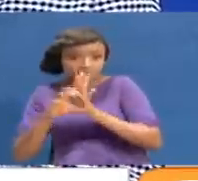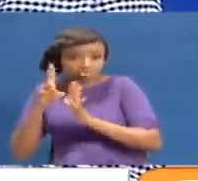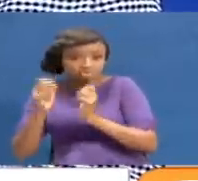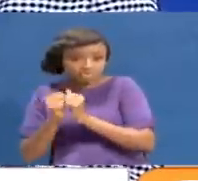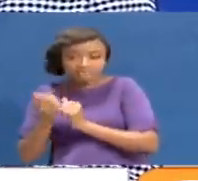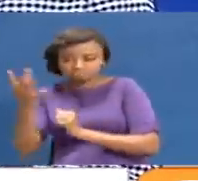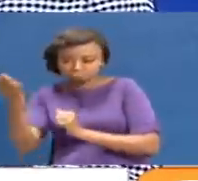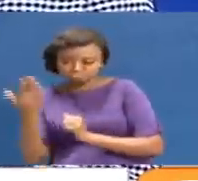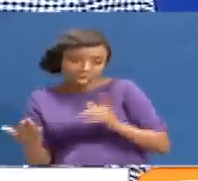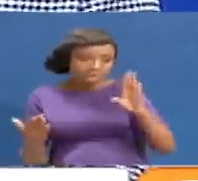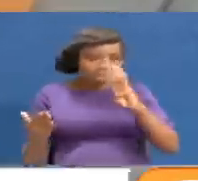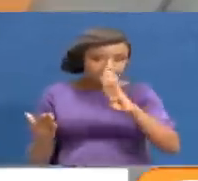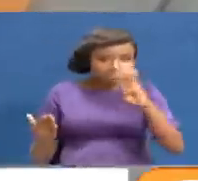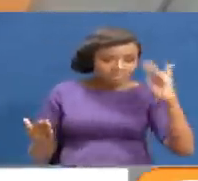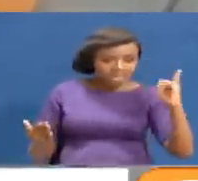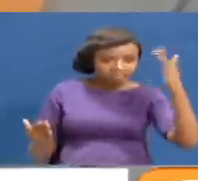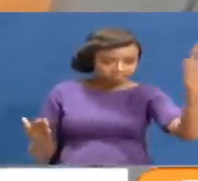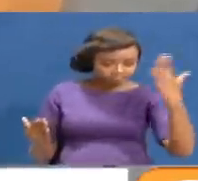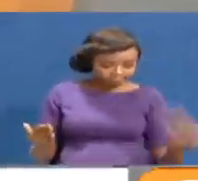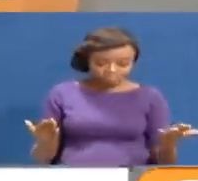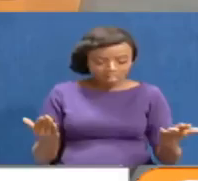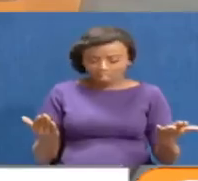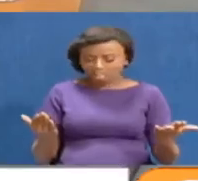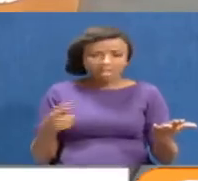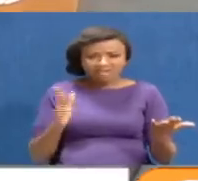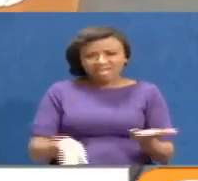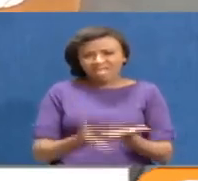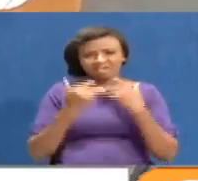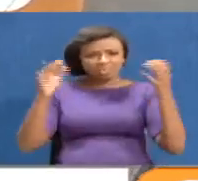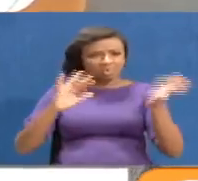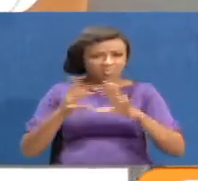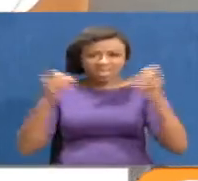enhancements they are making. Yeah? So what do you think expanding the executive is going to achieve?